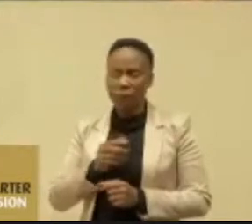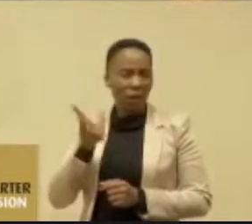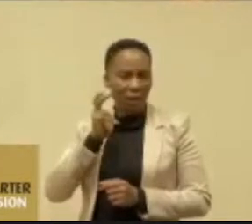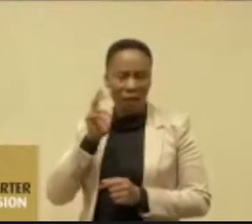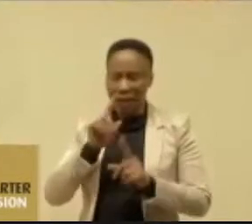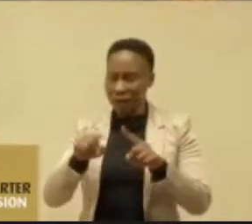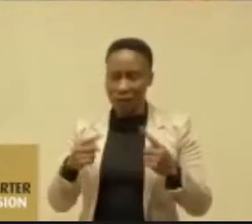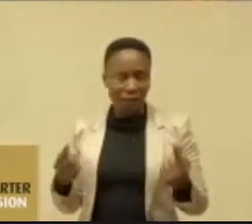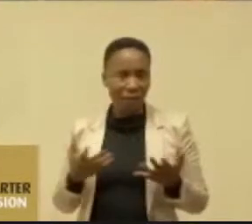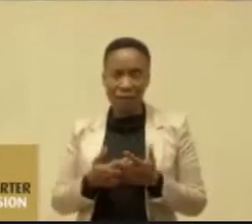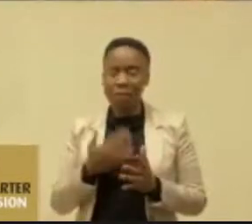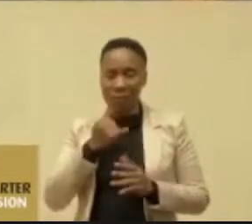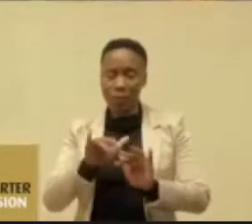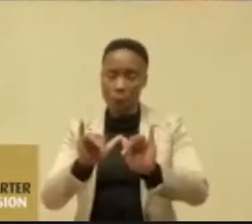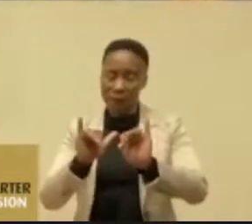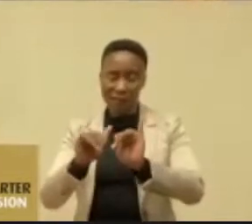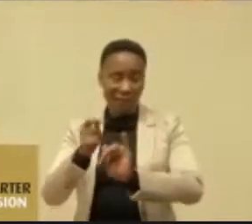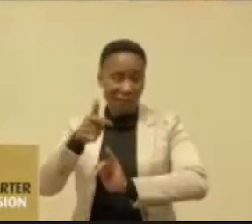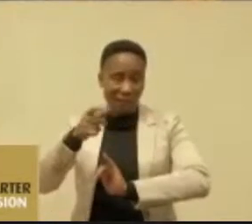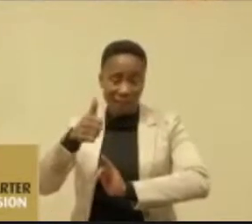can you just give me a second